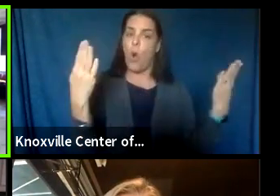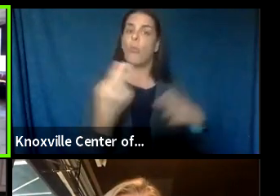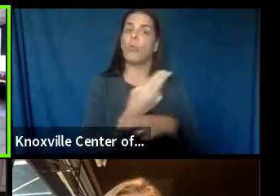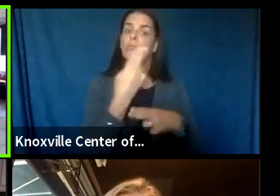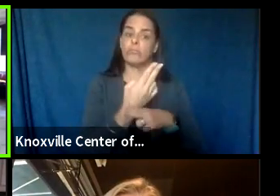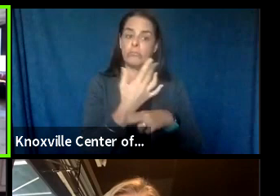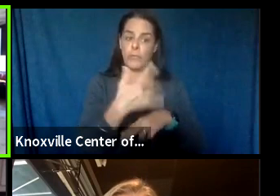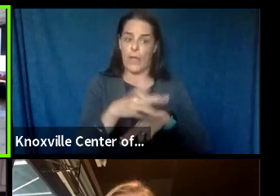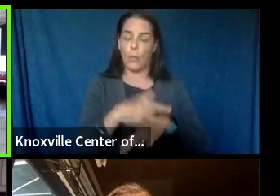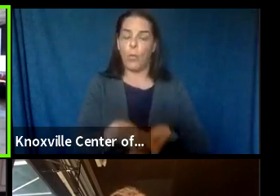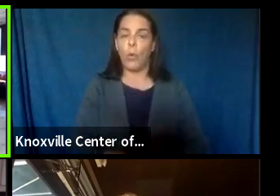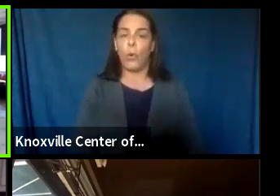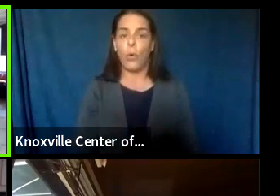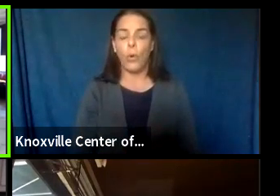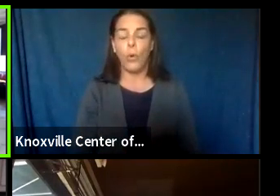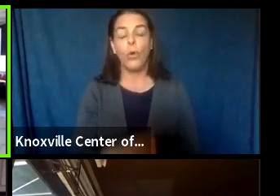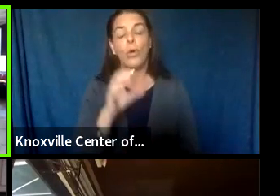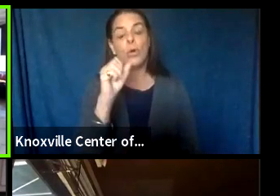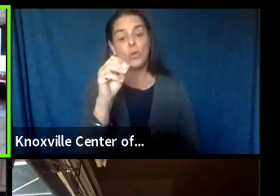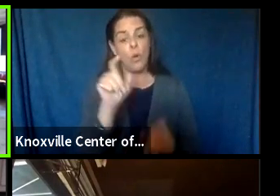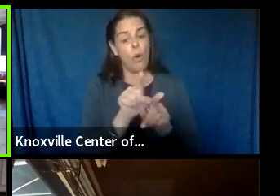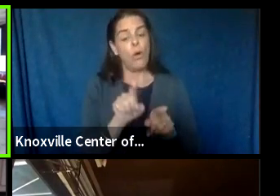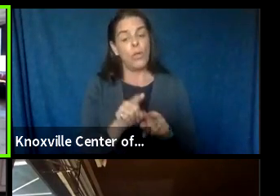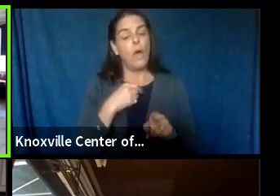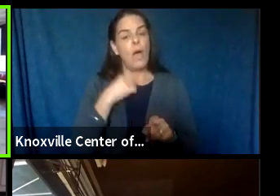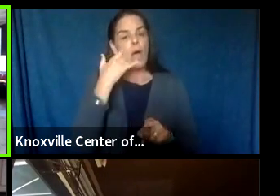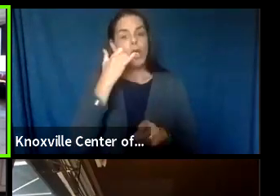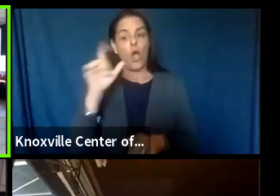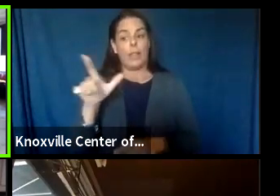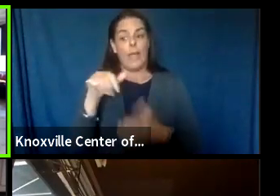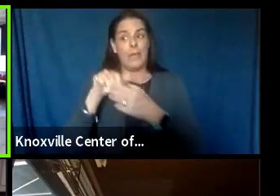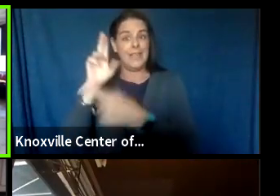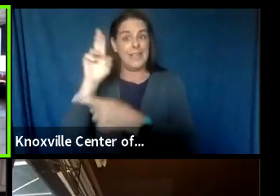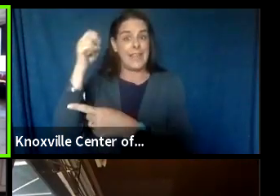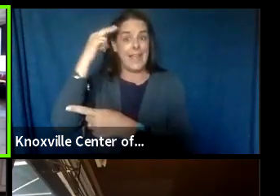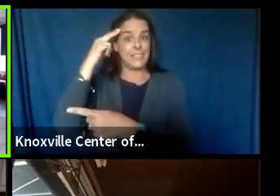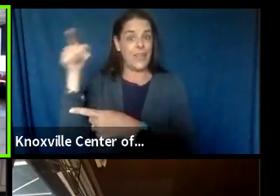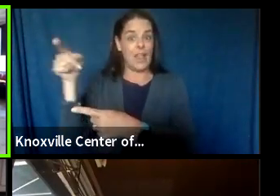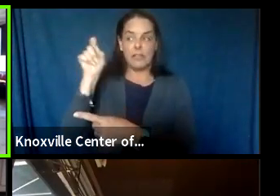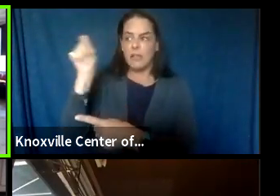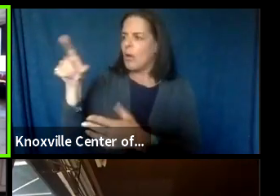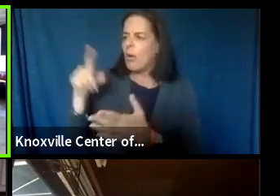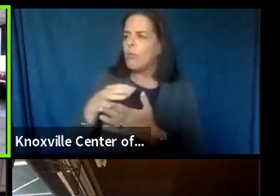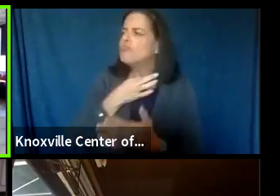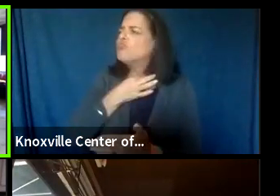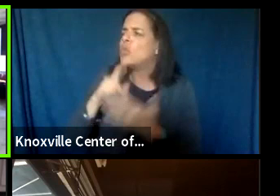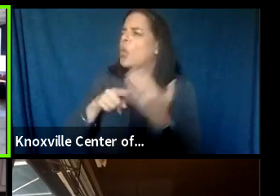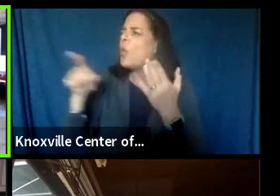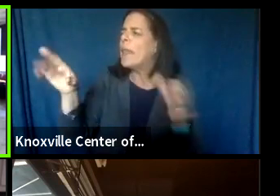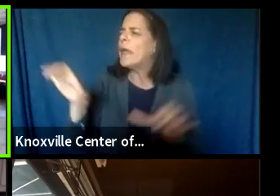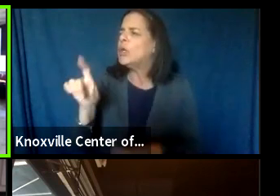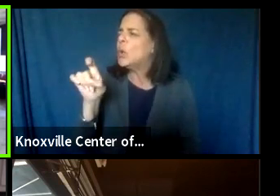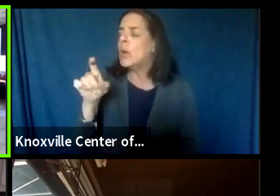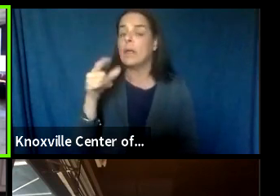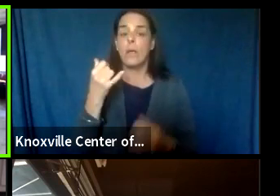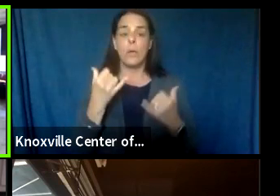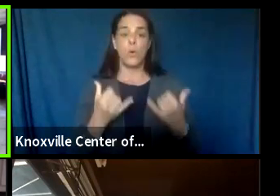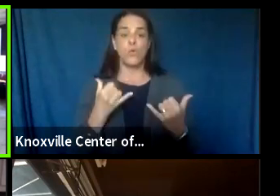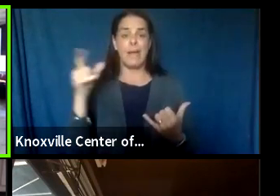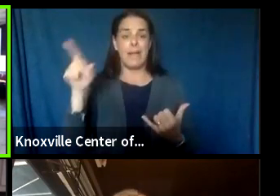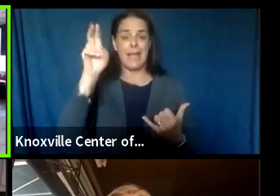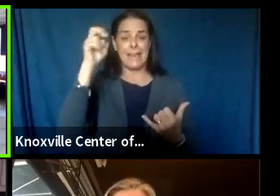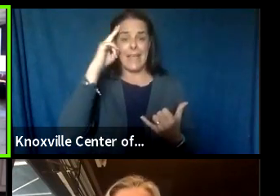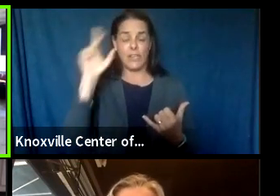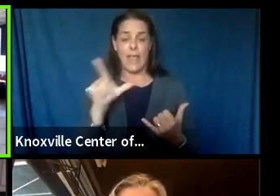the library. So, and also I called the library in Nashville today to see what they were doing. And right now they're